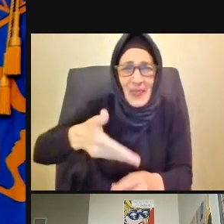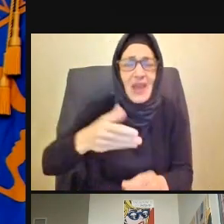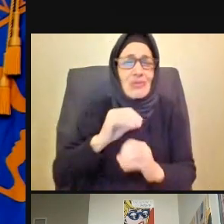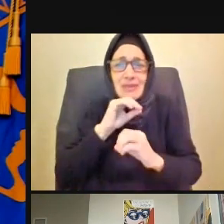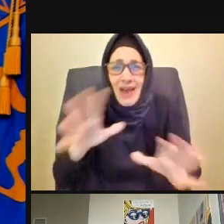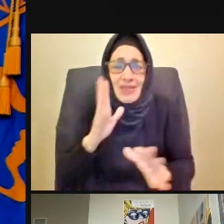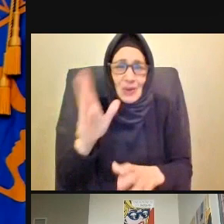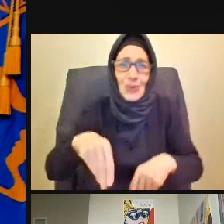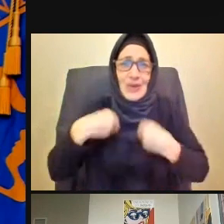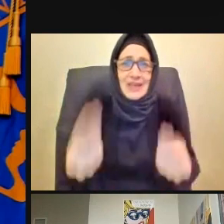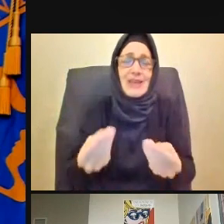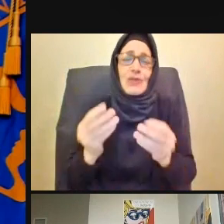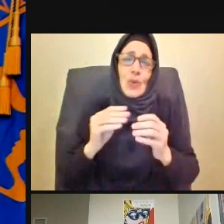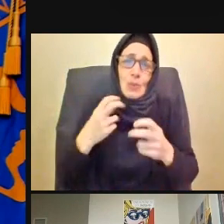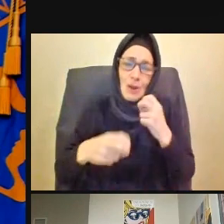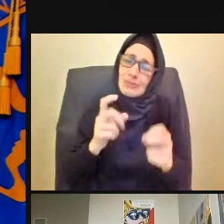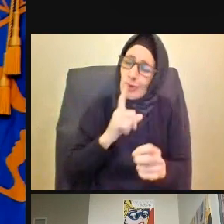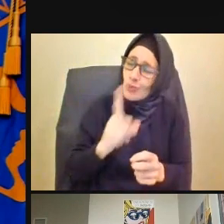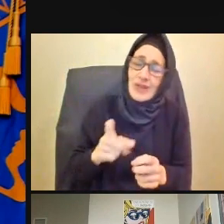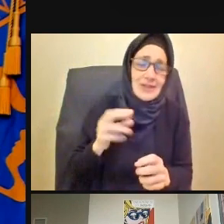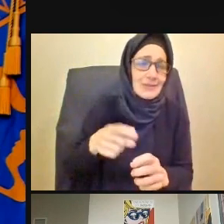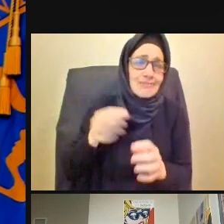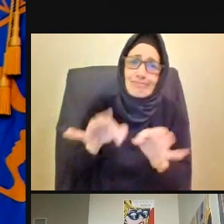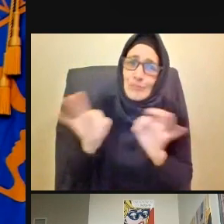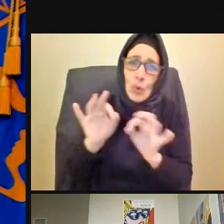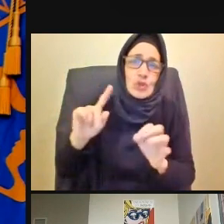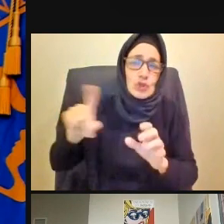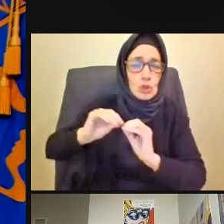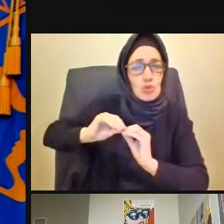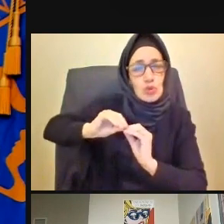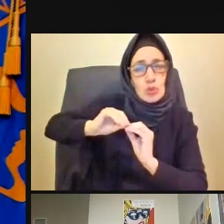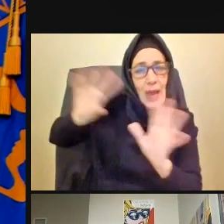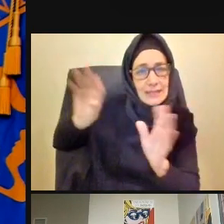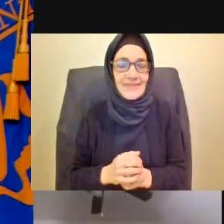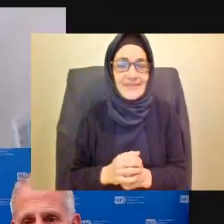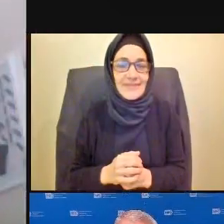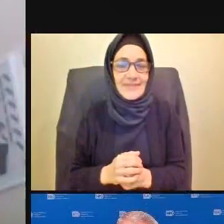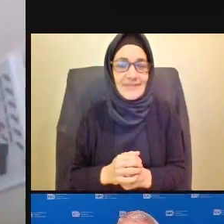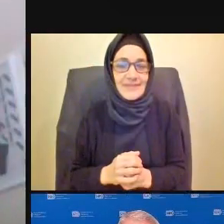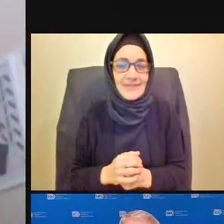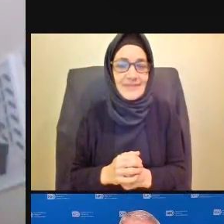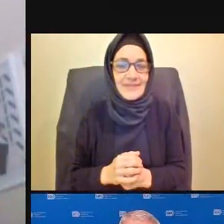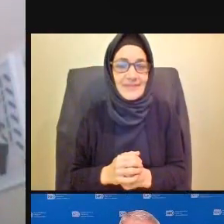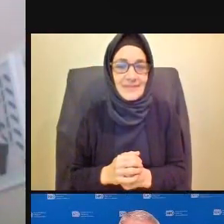matter of transparency and continuing to talk about the facts.